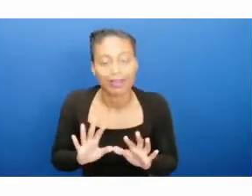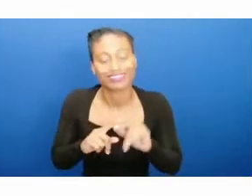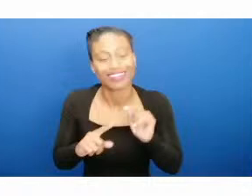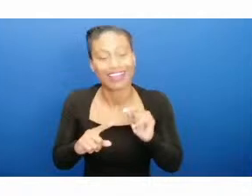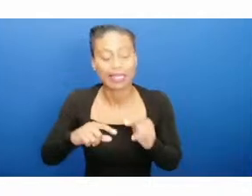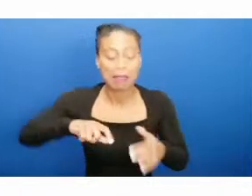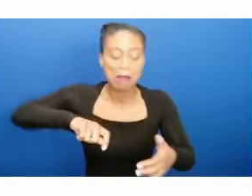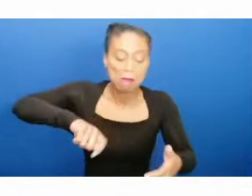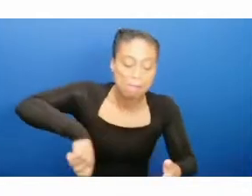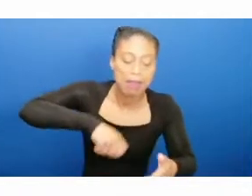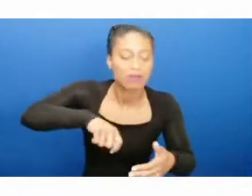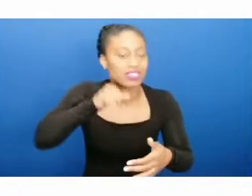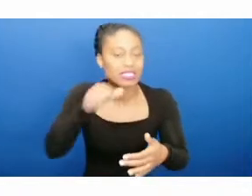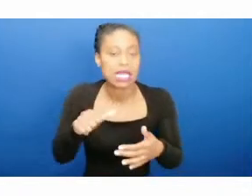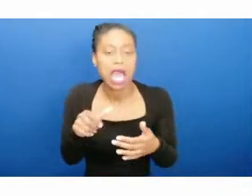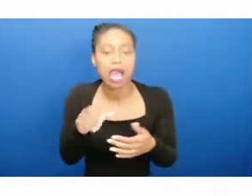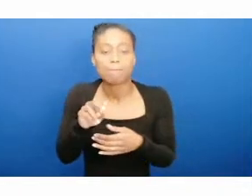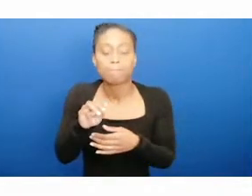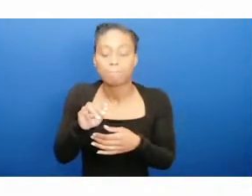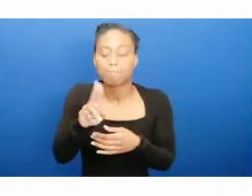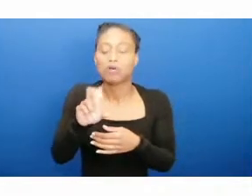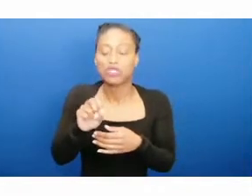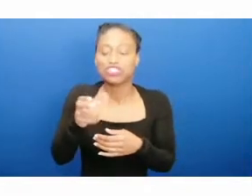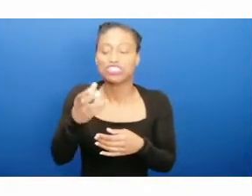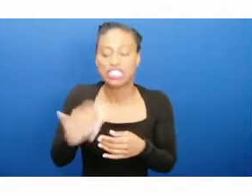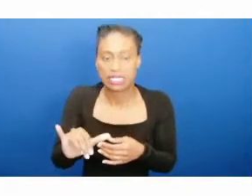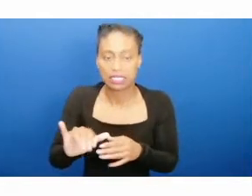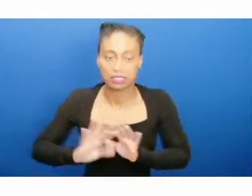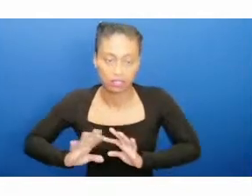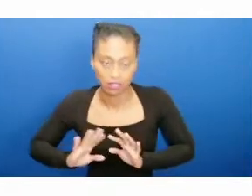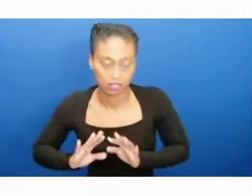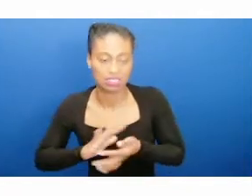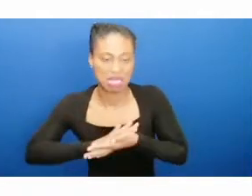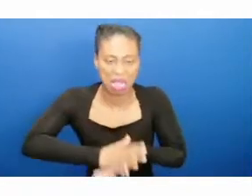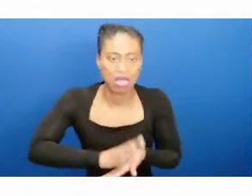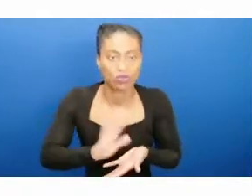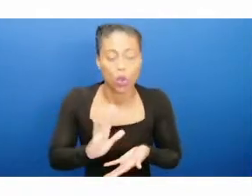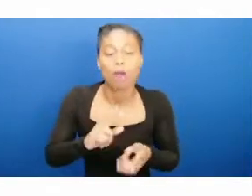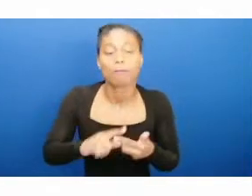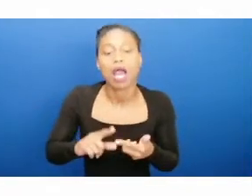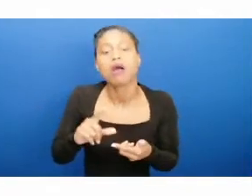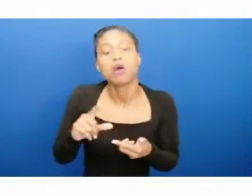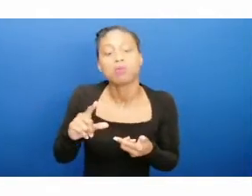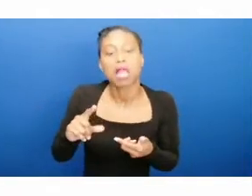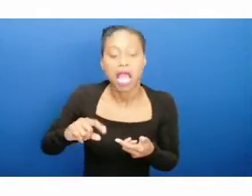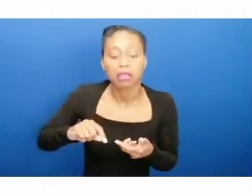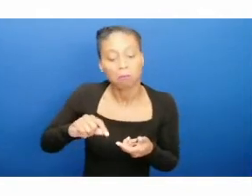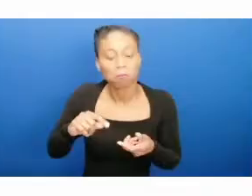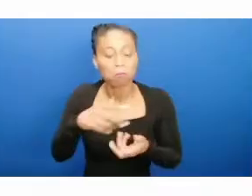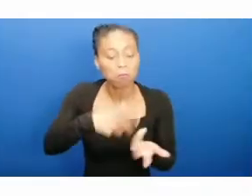this mushy. Everything has a good texture still, but you do want a little bit of binding together to happen.